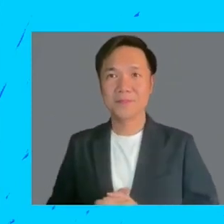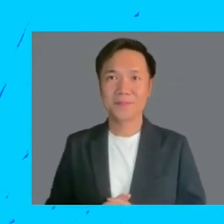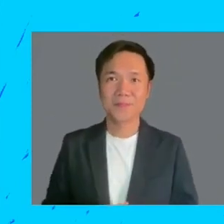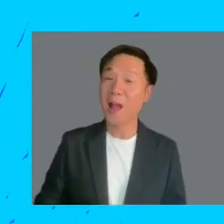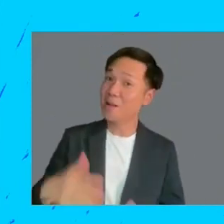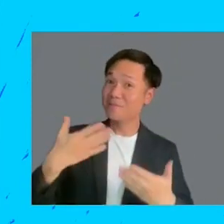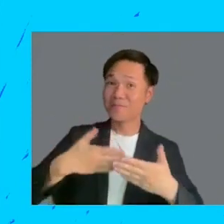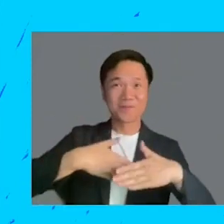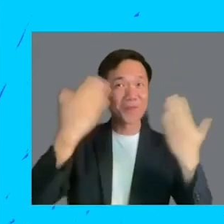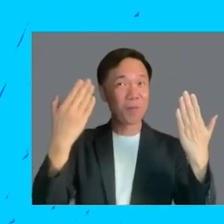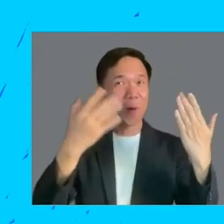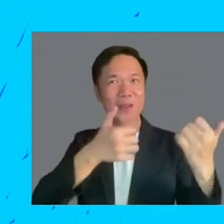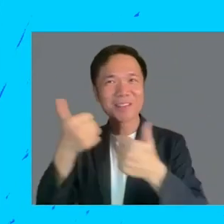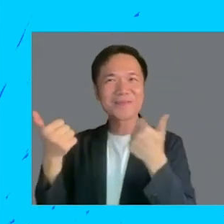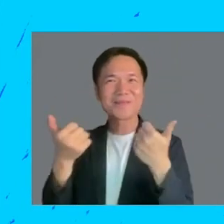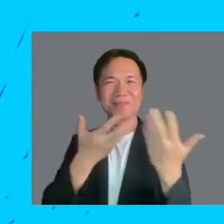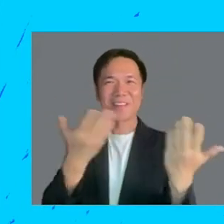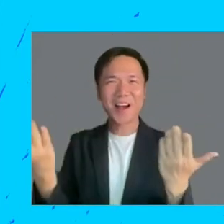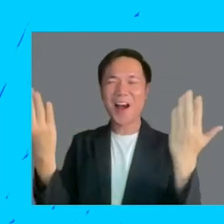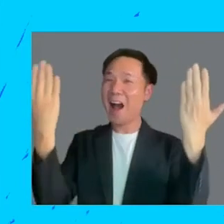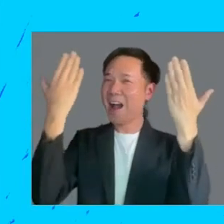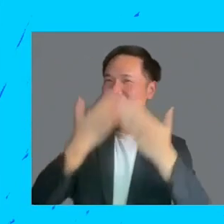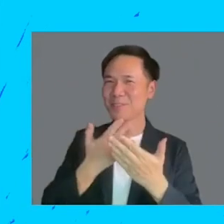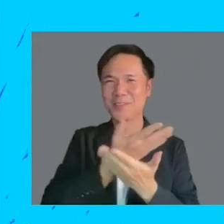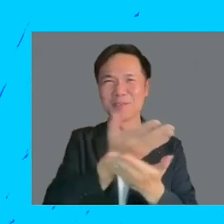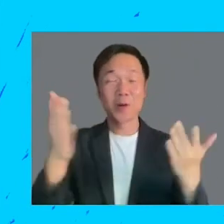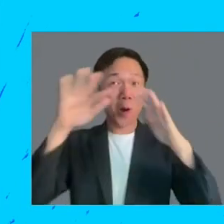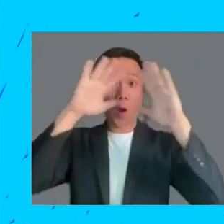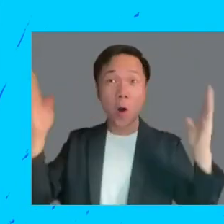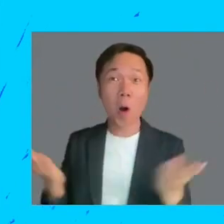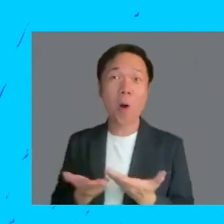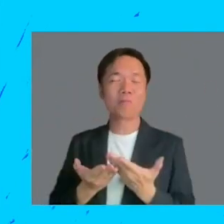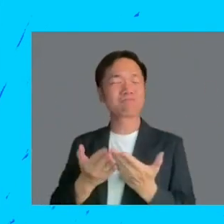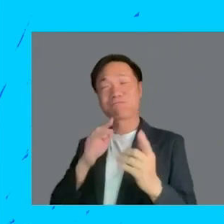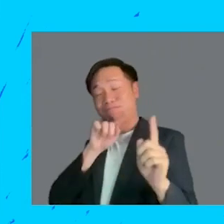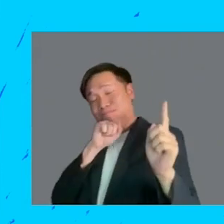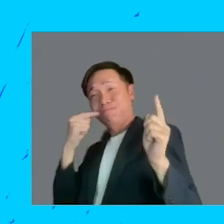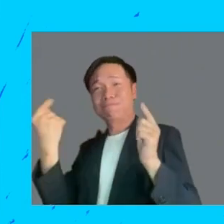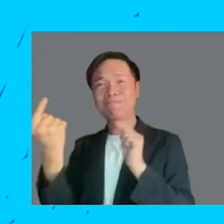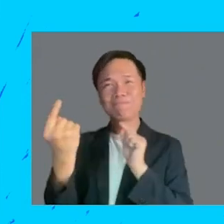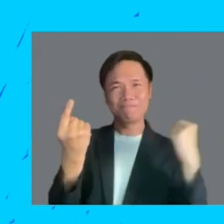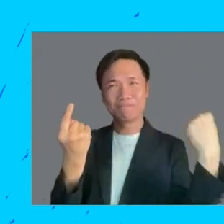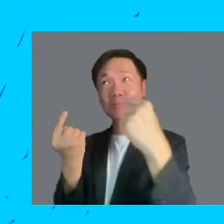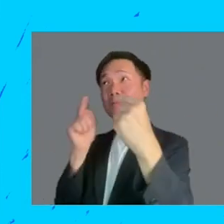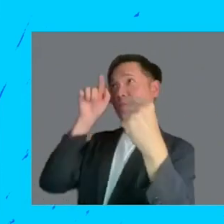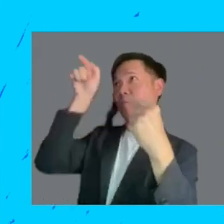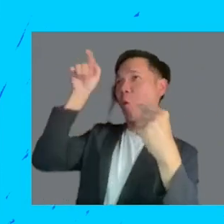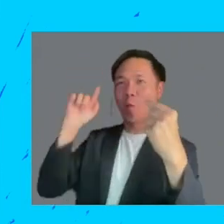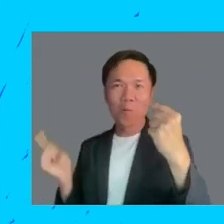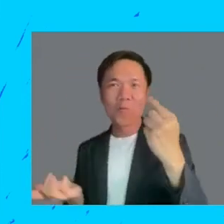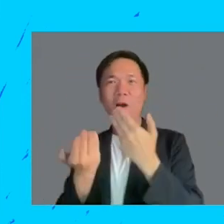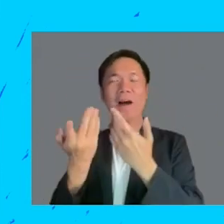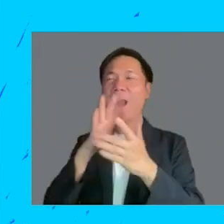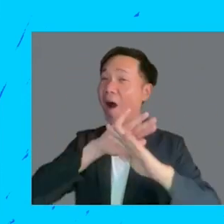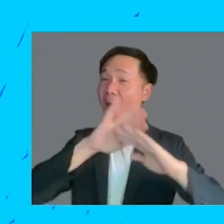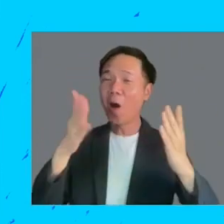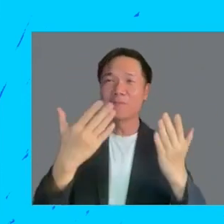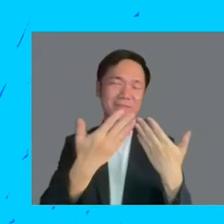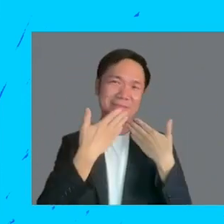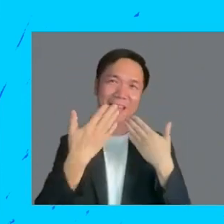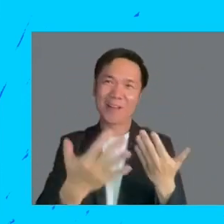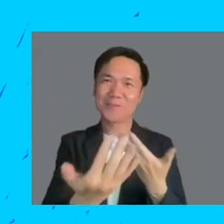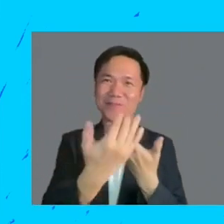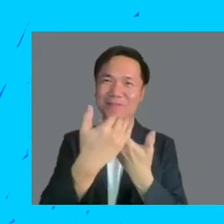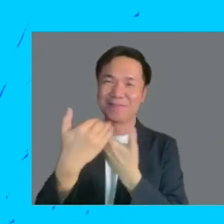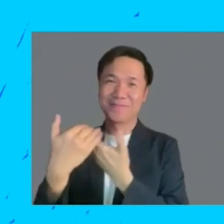Good morning, good afternoon, good evening, depending on where you're joining us from. Thank you so much for making the time to join in